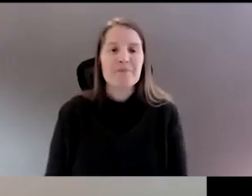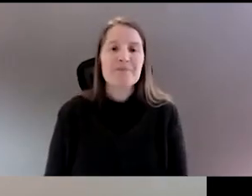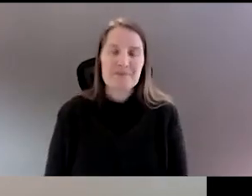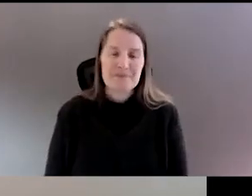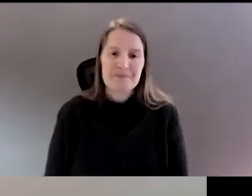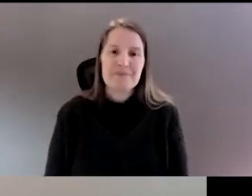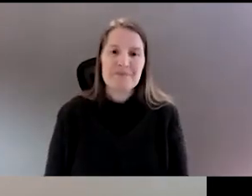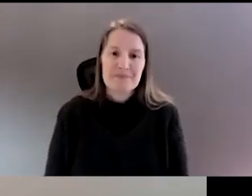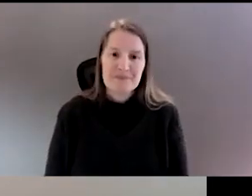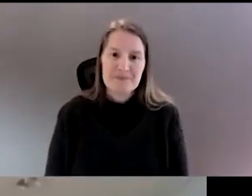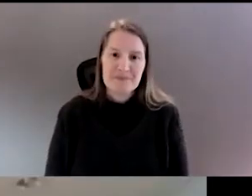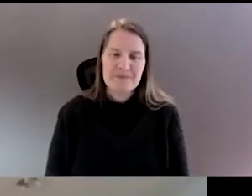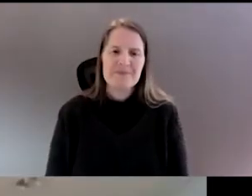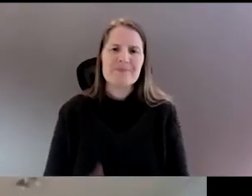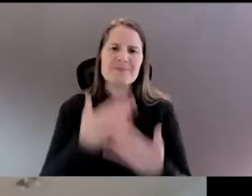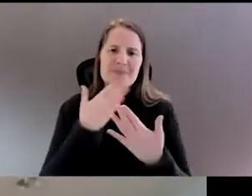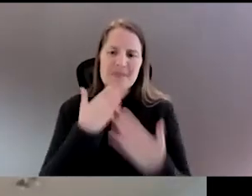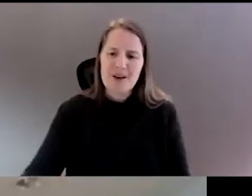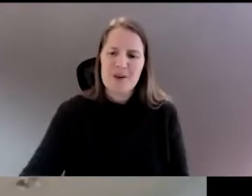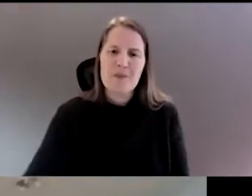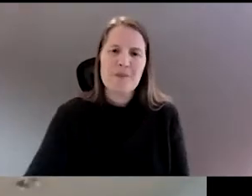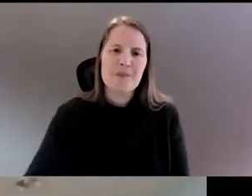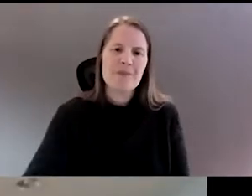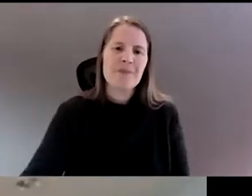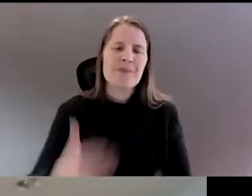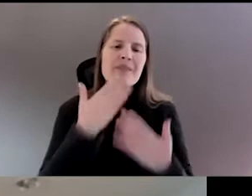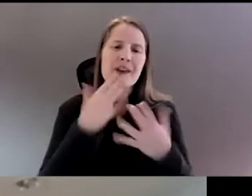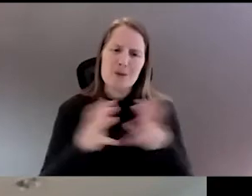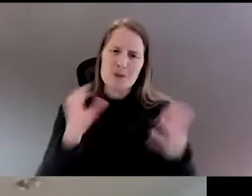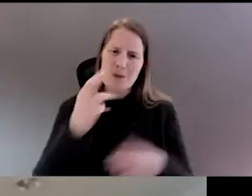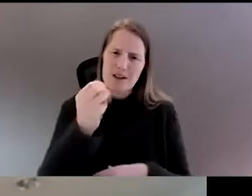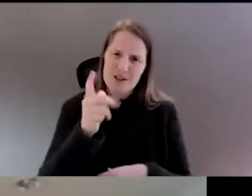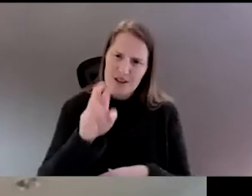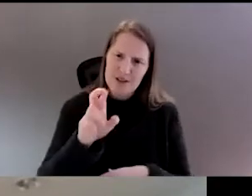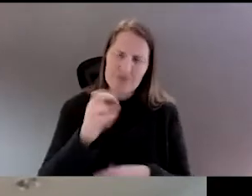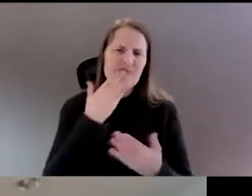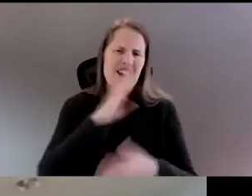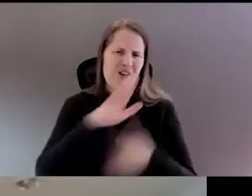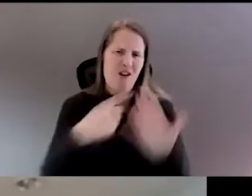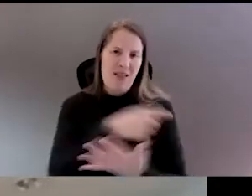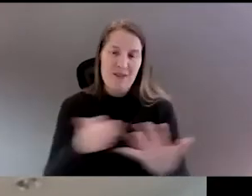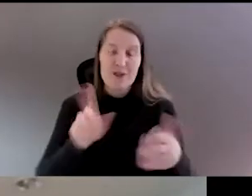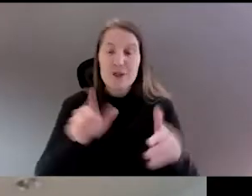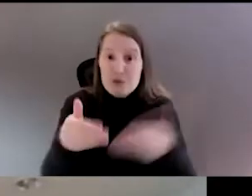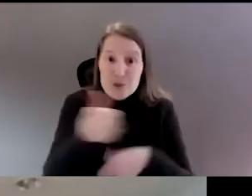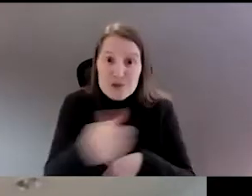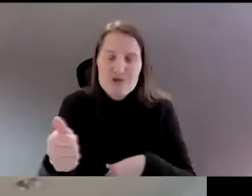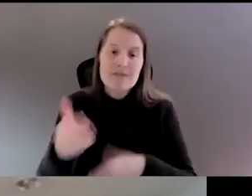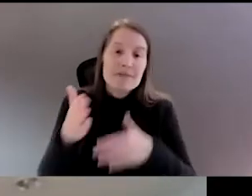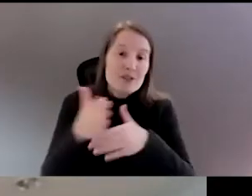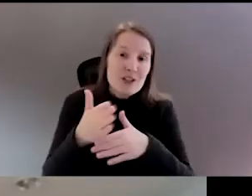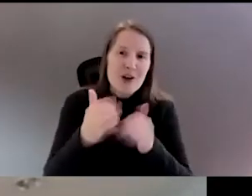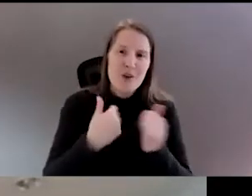Thank you so much, Hector, and all of you for introducing yourselves and sharing with us